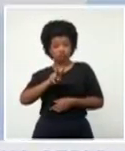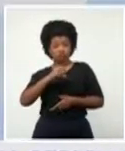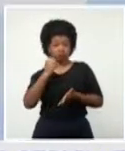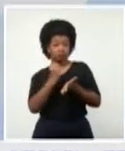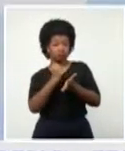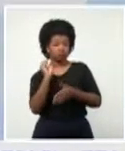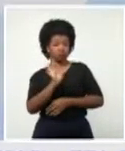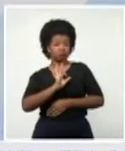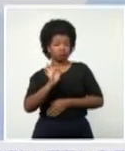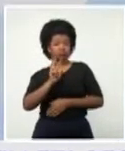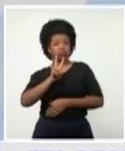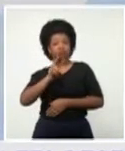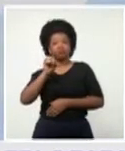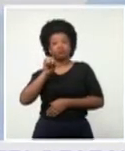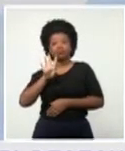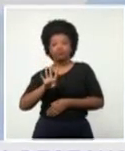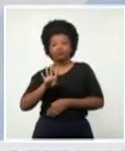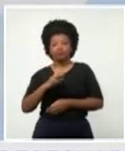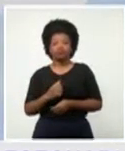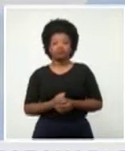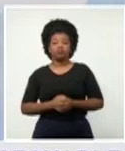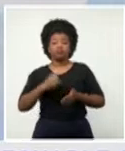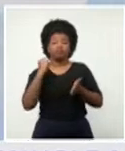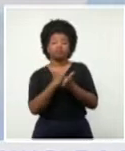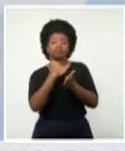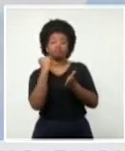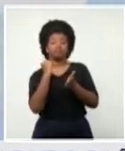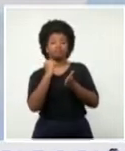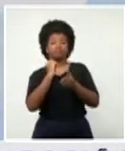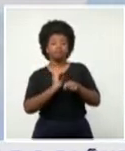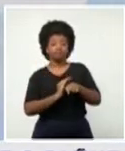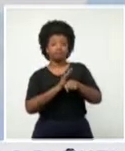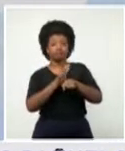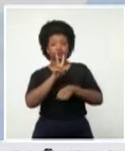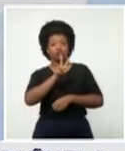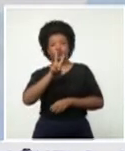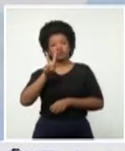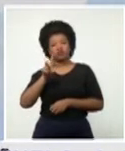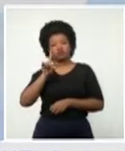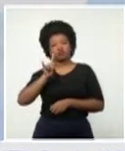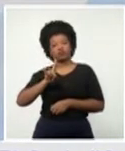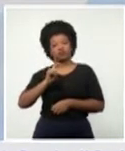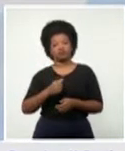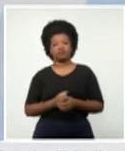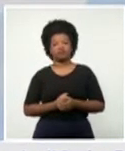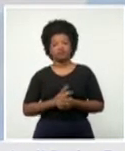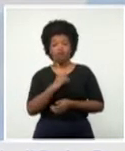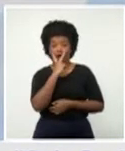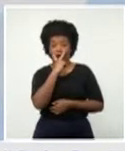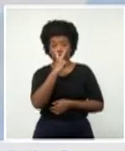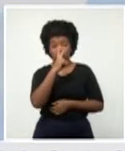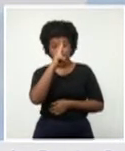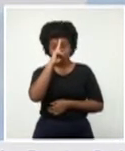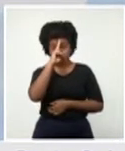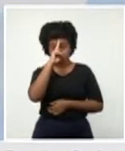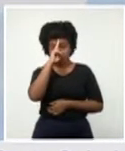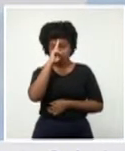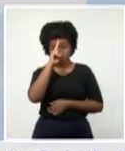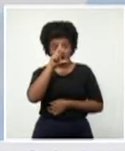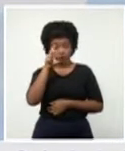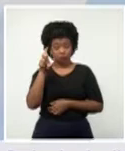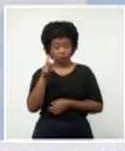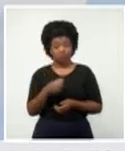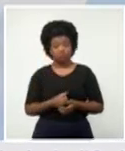surveillance, 204 are suspected, and 229 are confirmed patients. In our